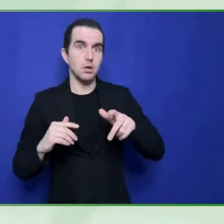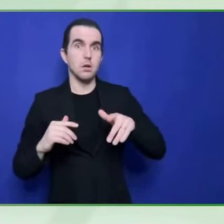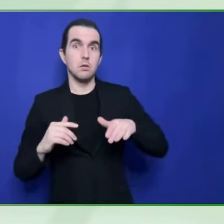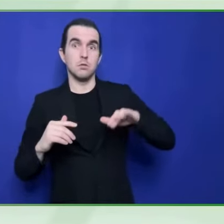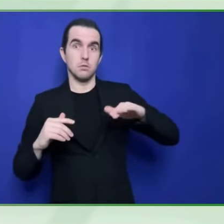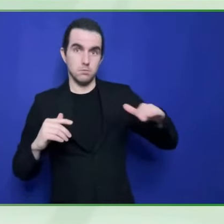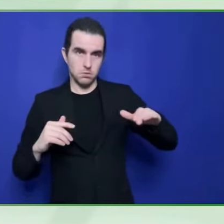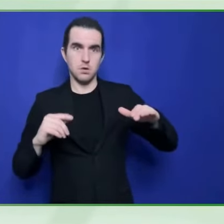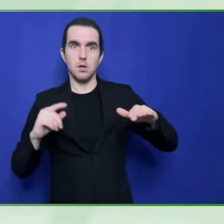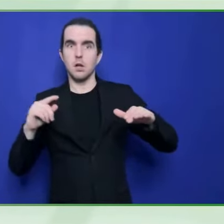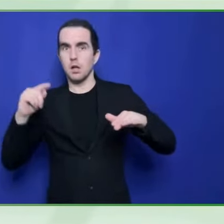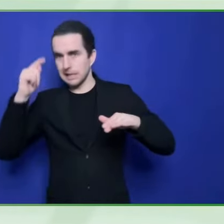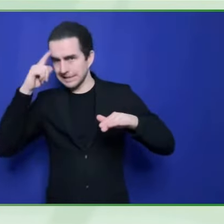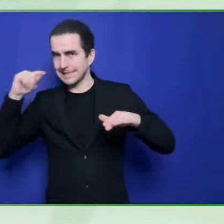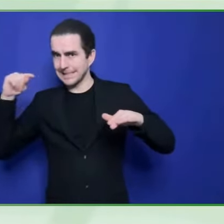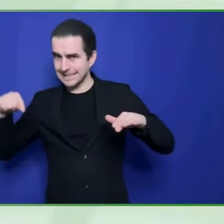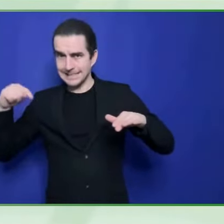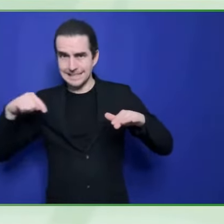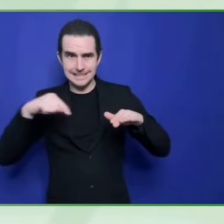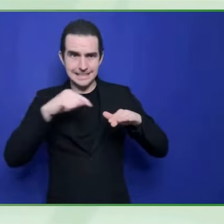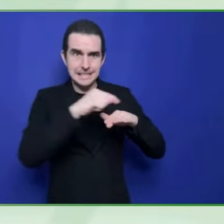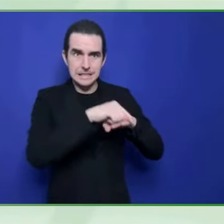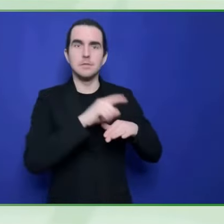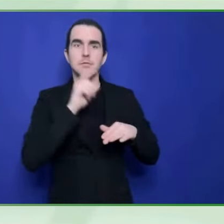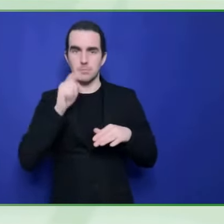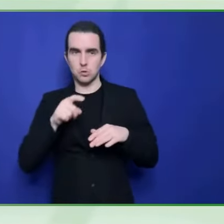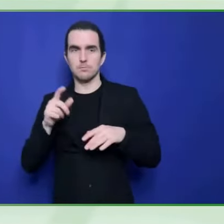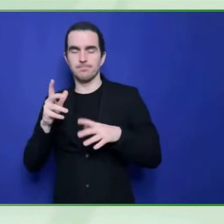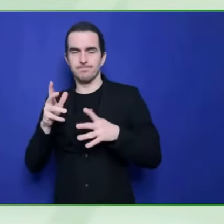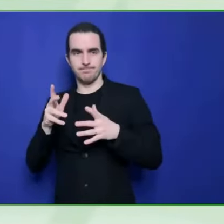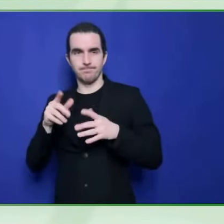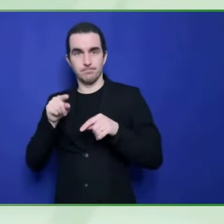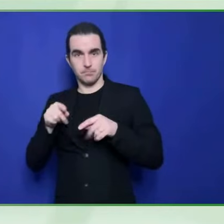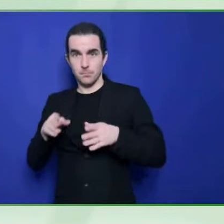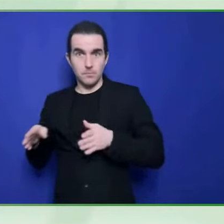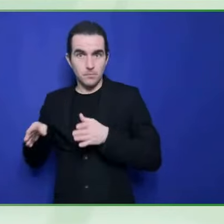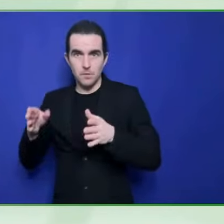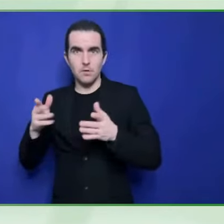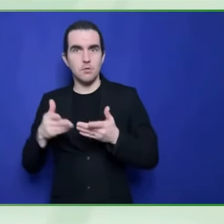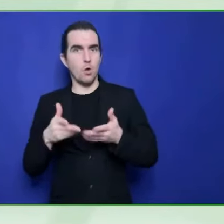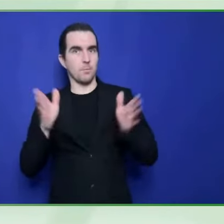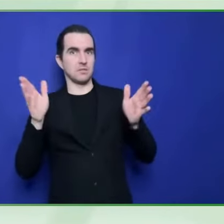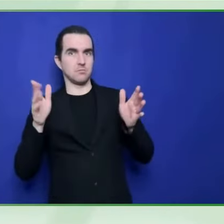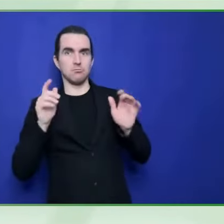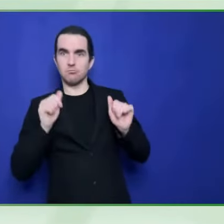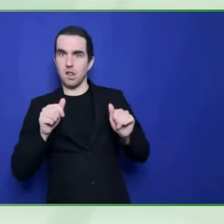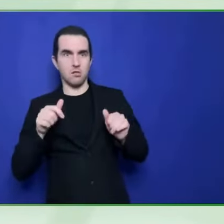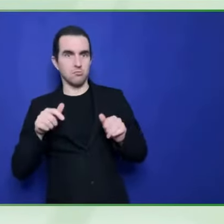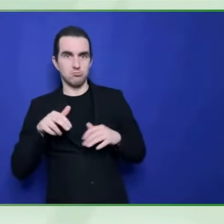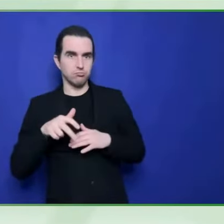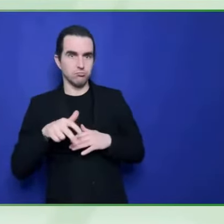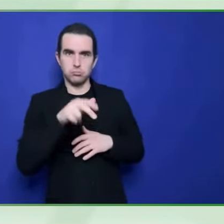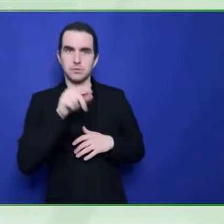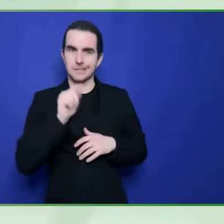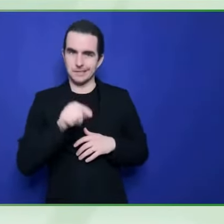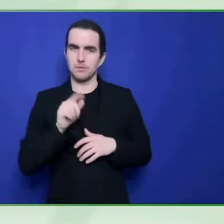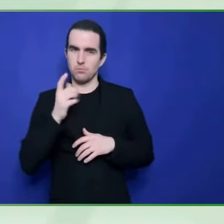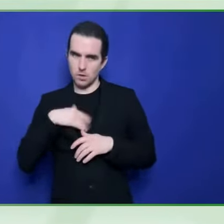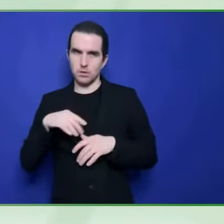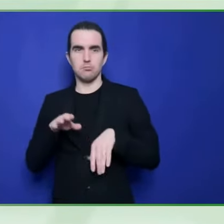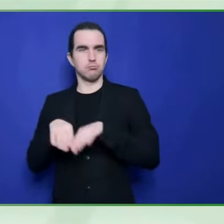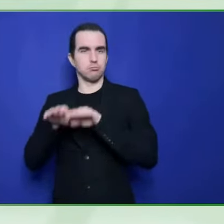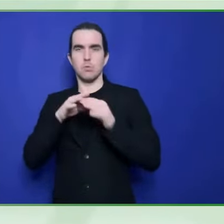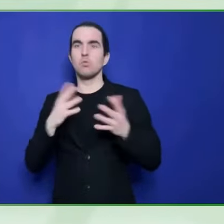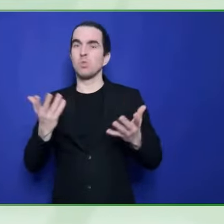these linear features that show sidewalks and curb ramp and crossings, excuse me, and then the points that connect them.